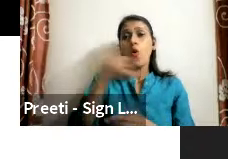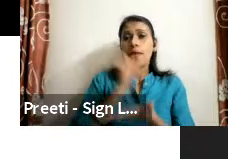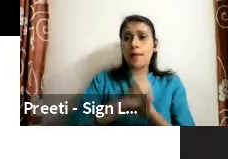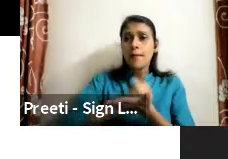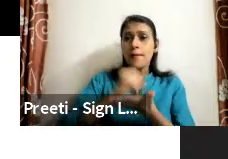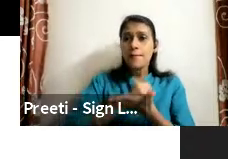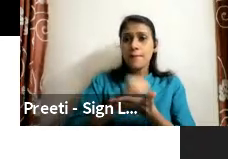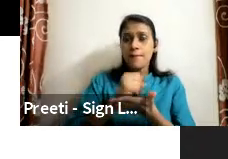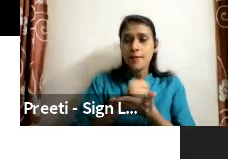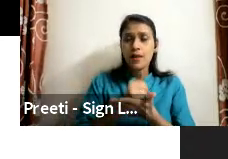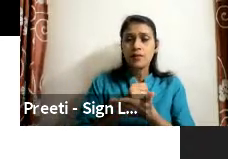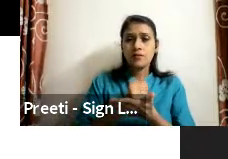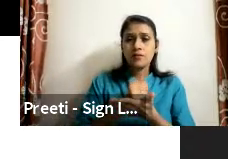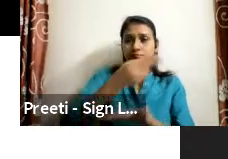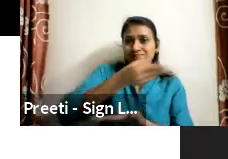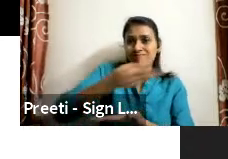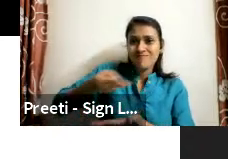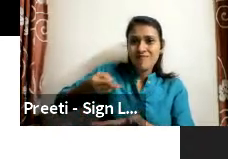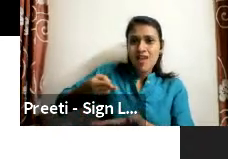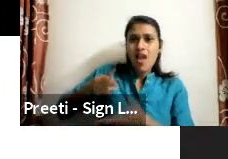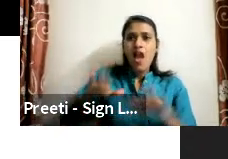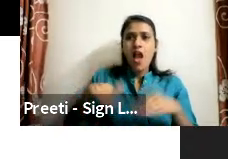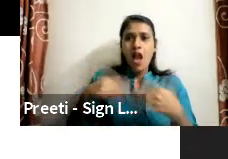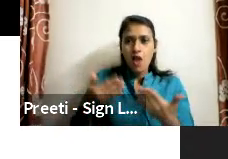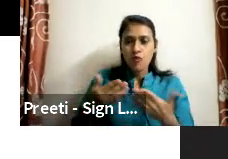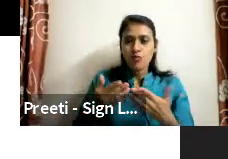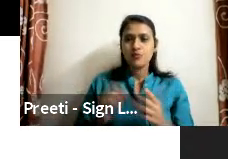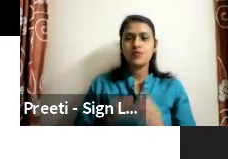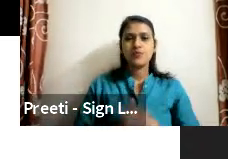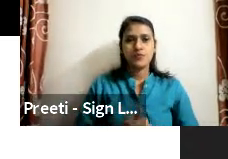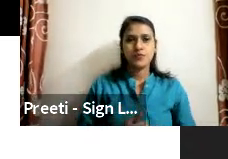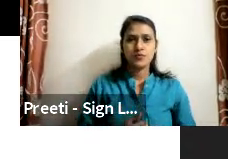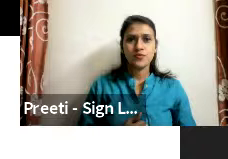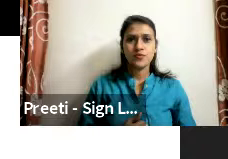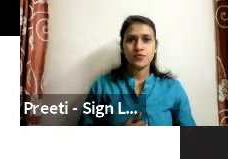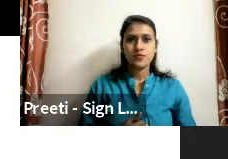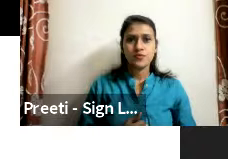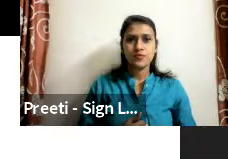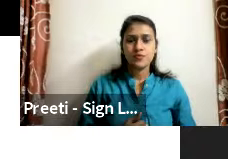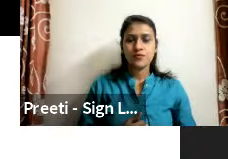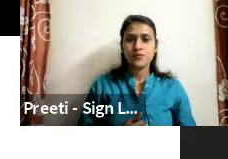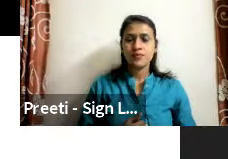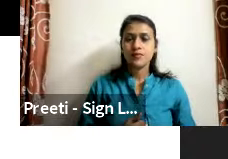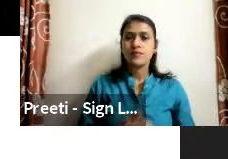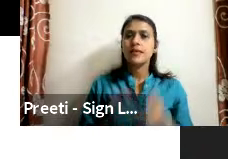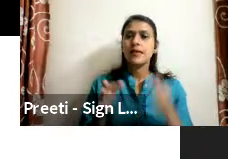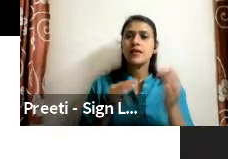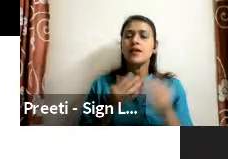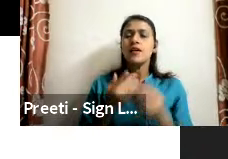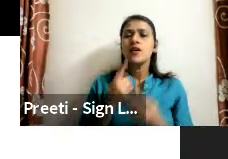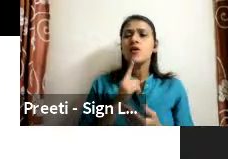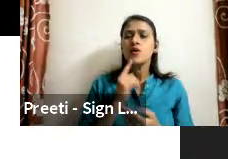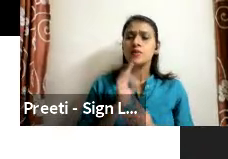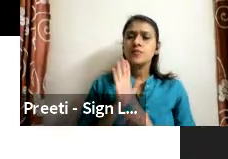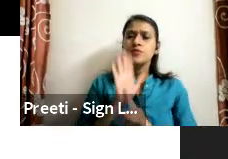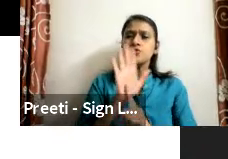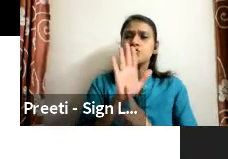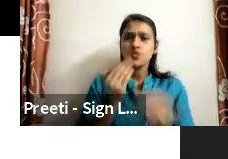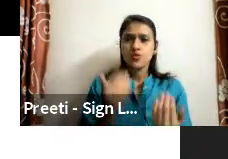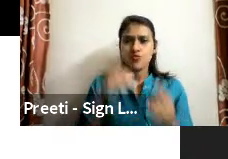you're resting, and that is called prone positions. So now what we do, we try that the